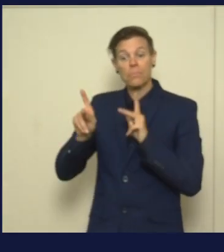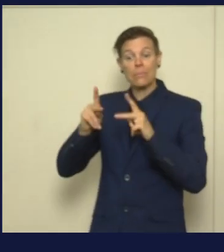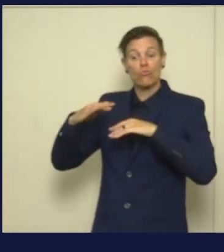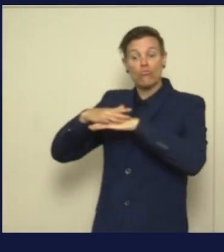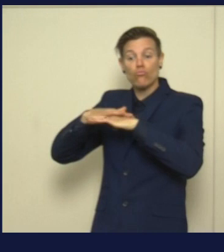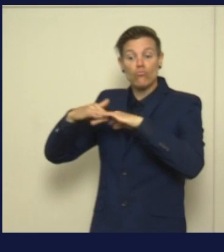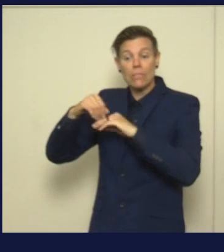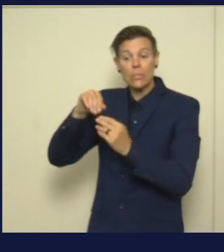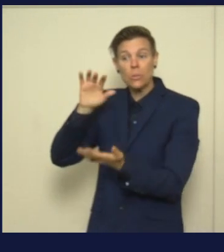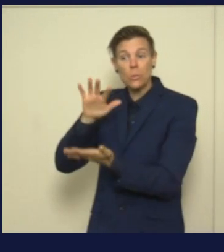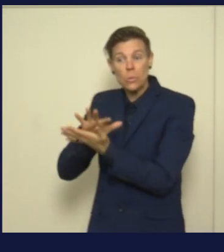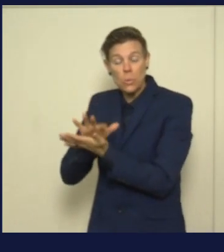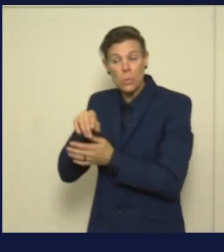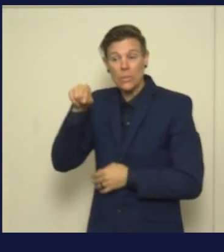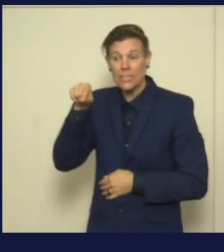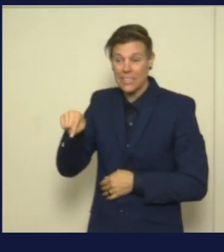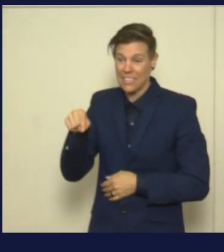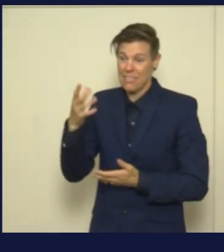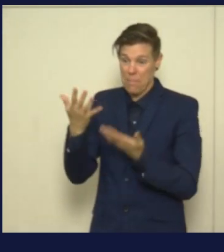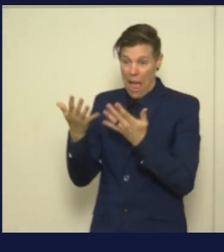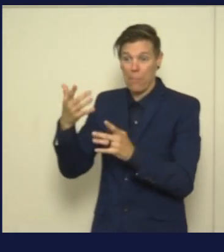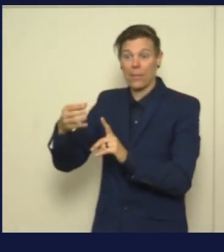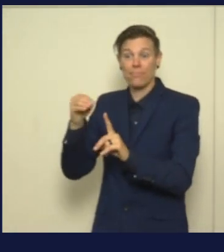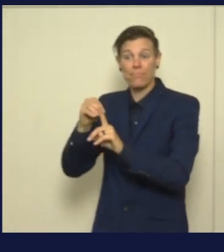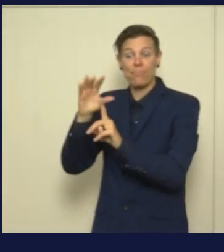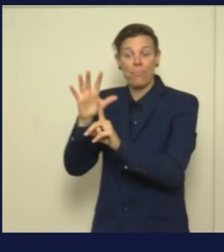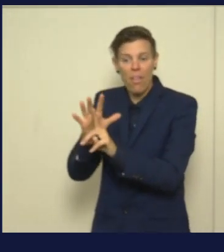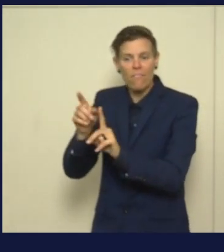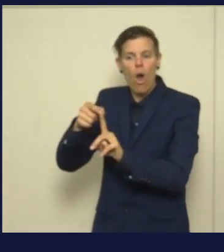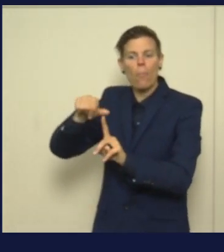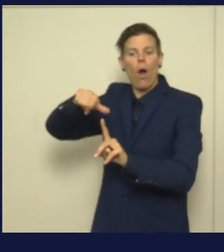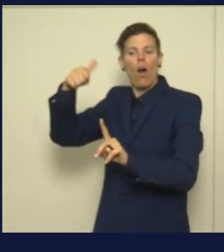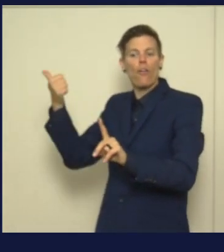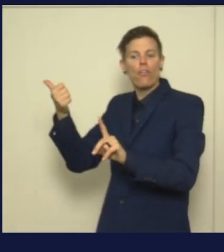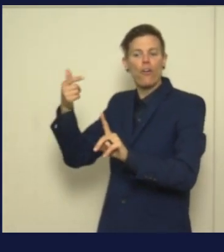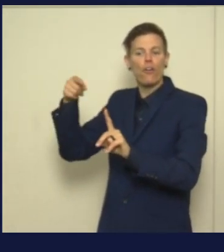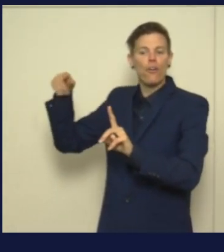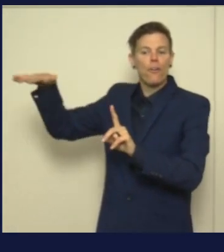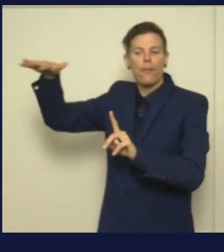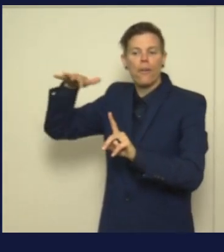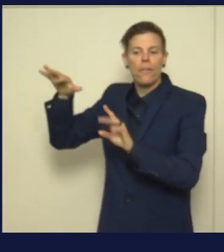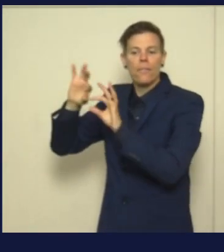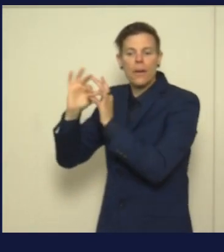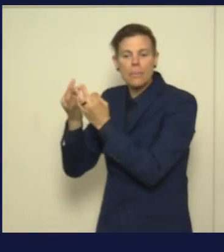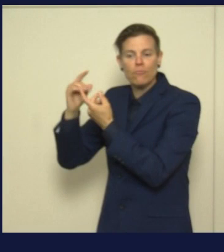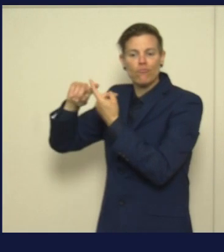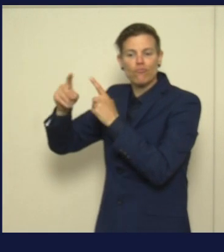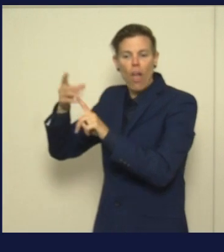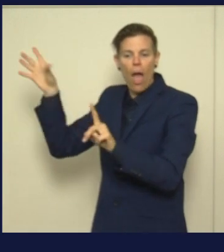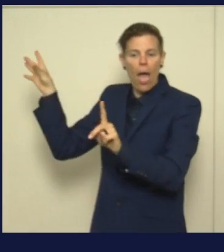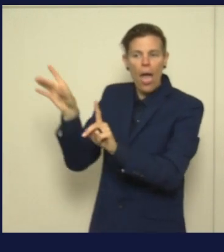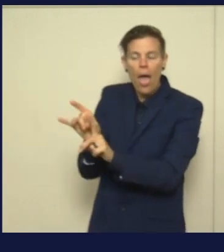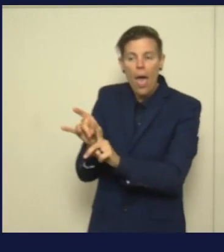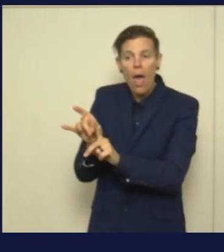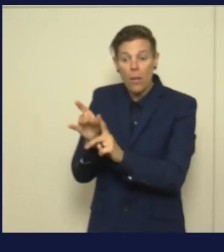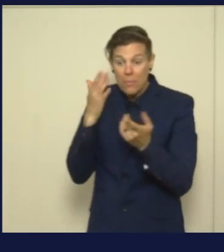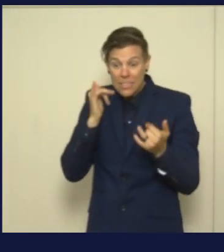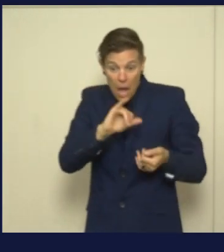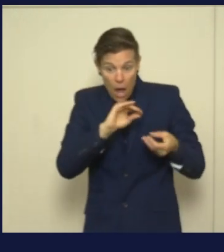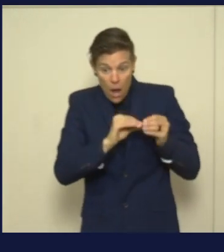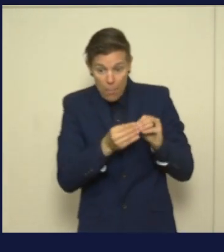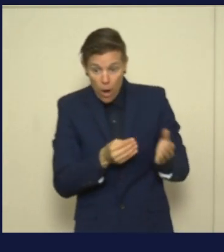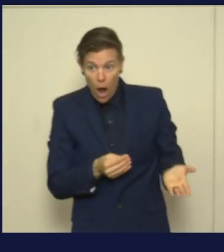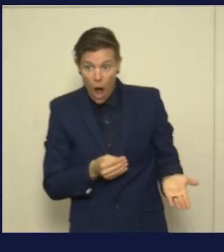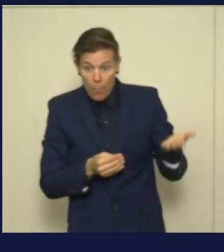exposed others in the classroom. It's exactly what we are concerned about, and it's what we must do